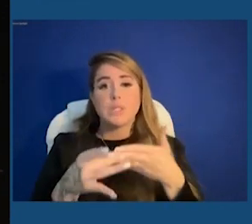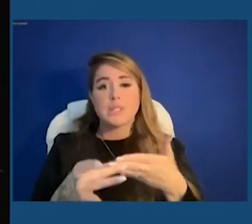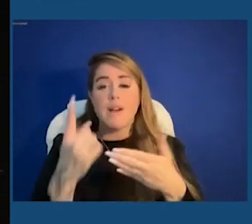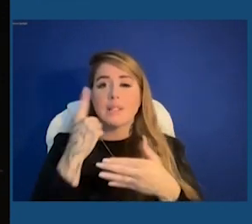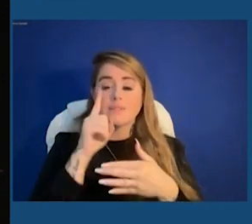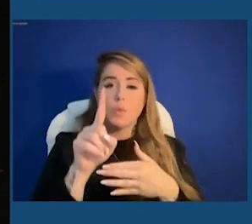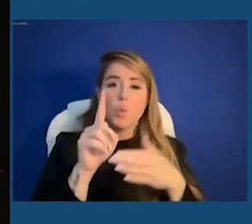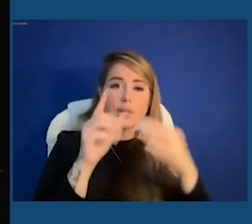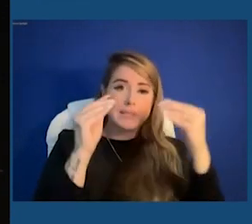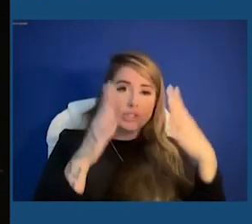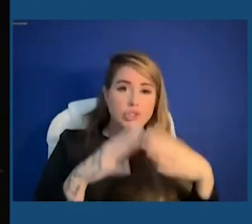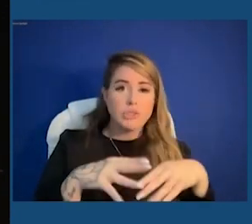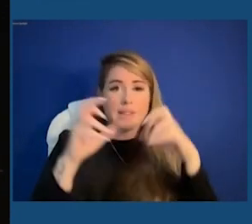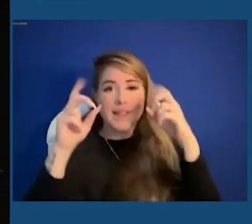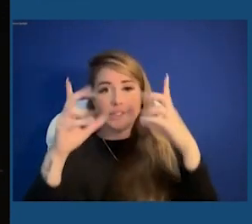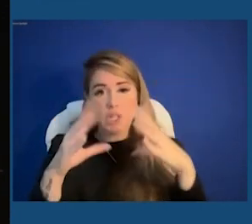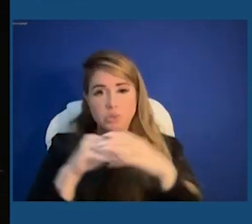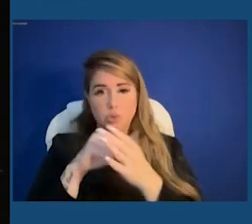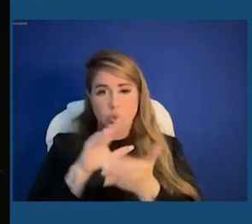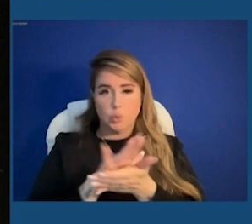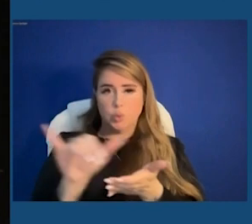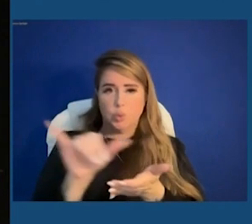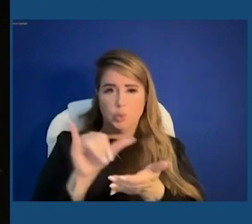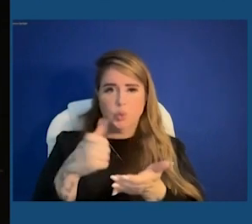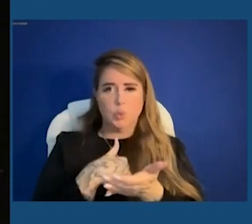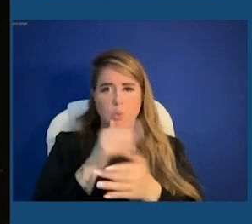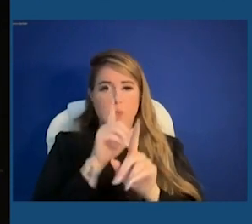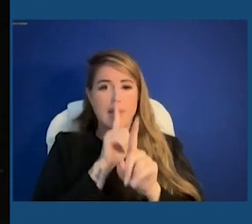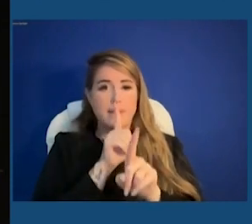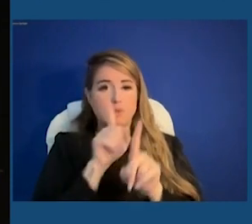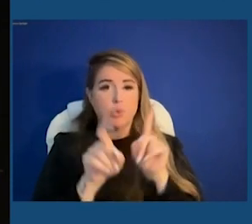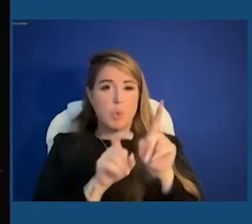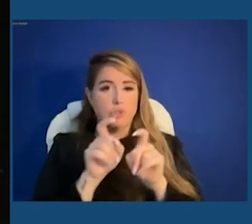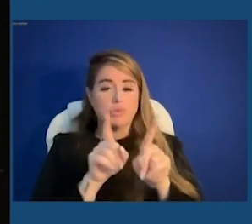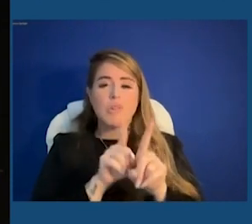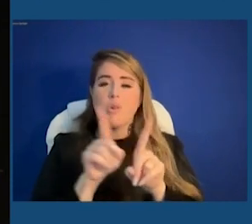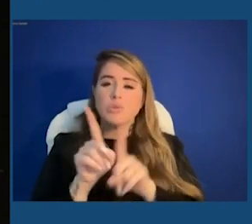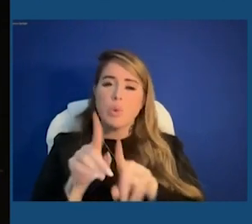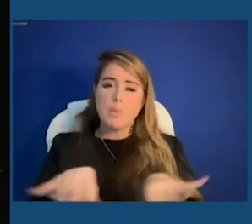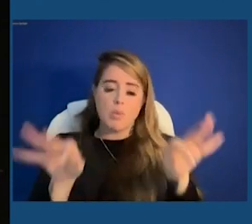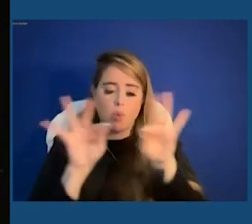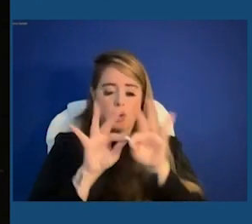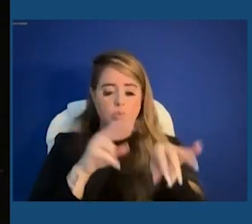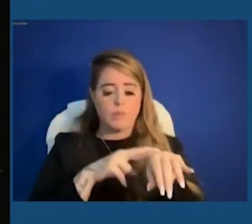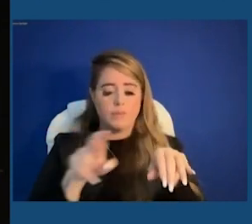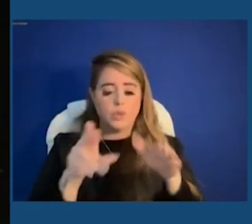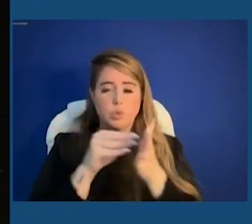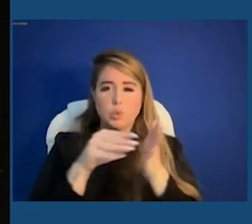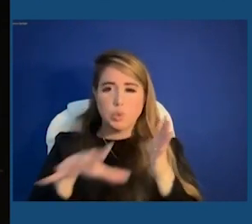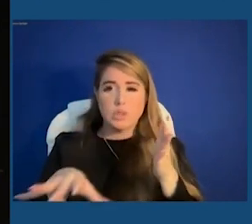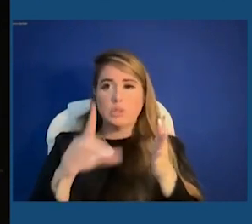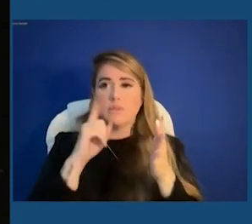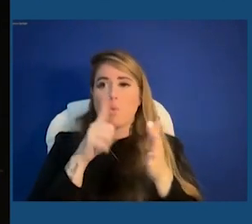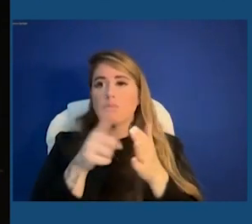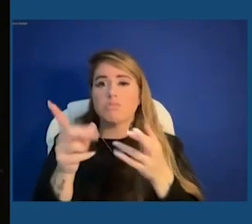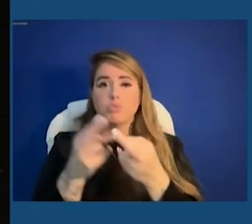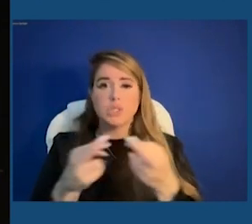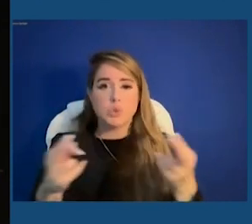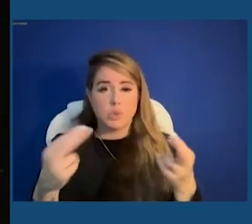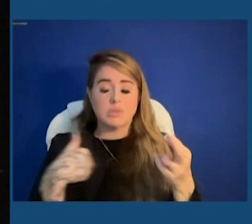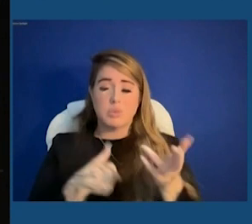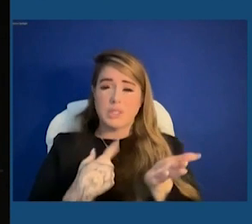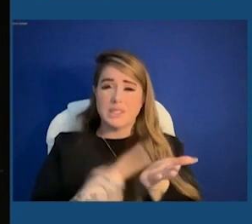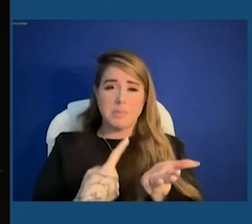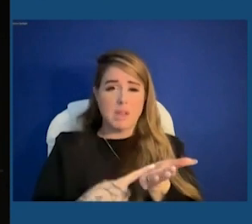educators in the schools themselves to be able to answer those questions, and also really refer students to resources, because sometimes I